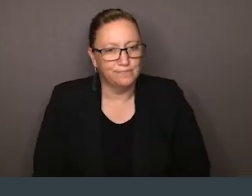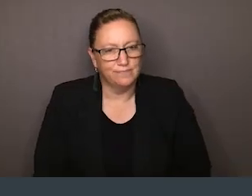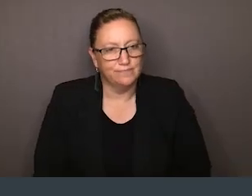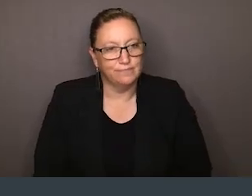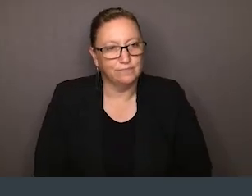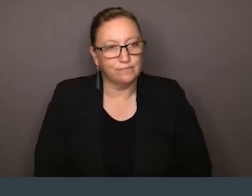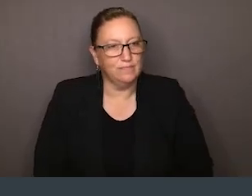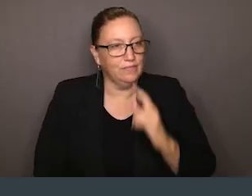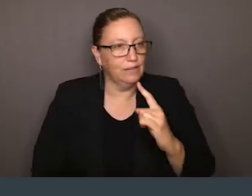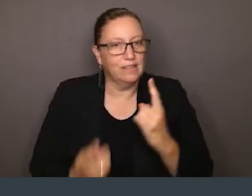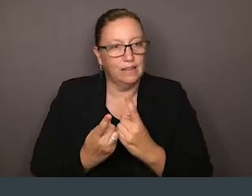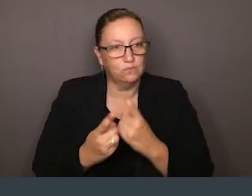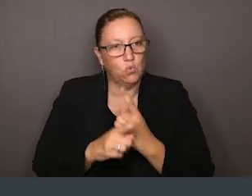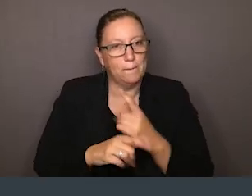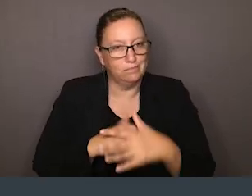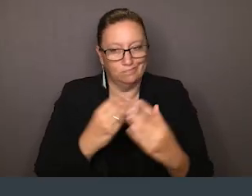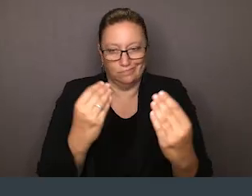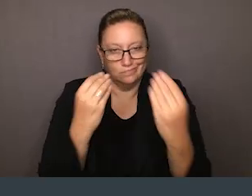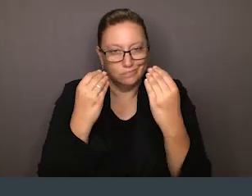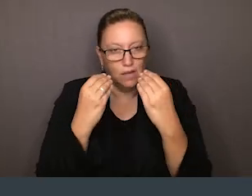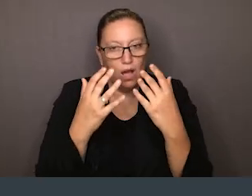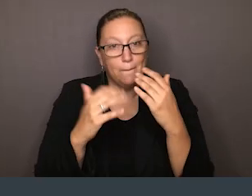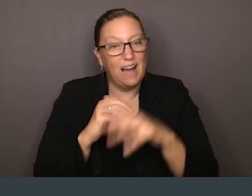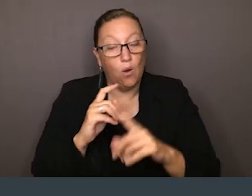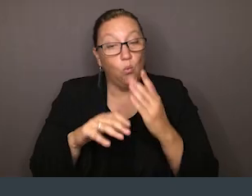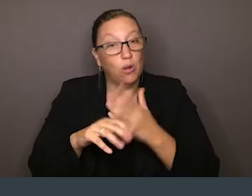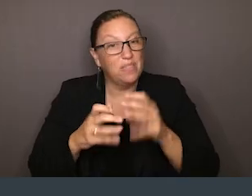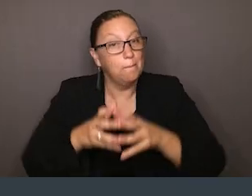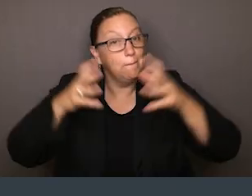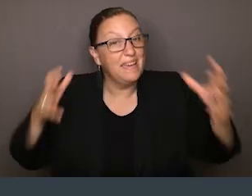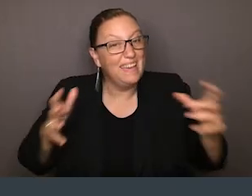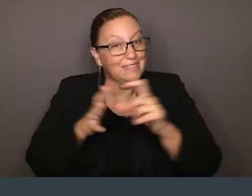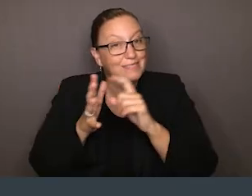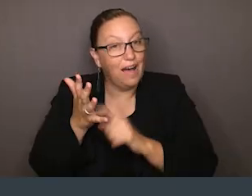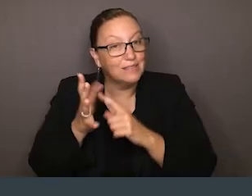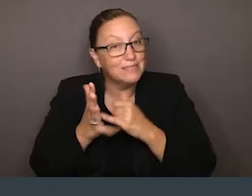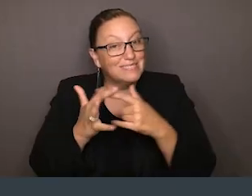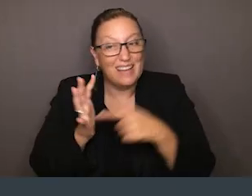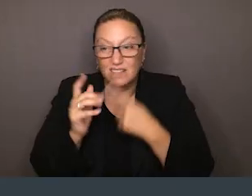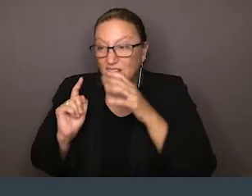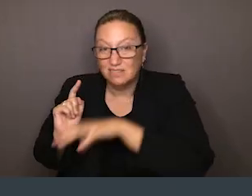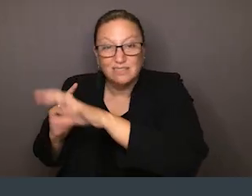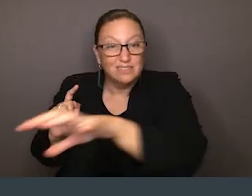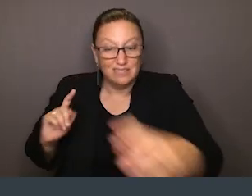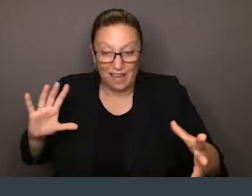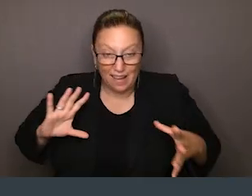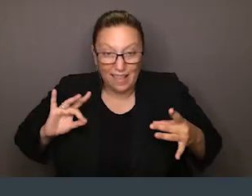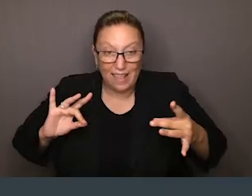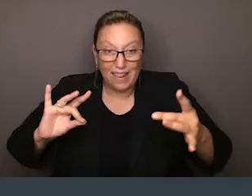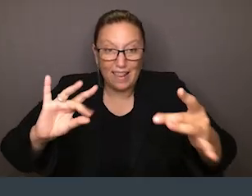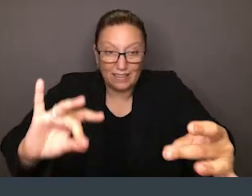One of the things working with big data sets has taught us is that data systems are really important. And so we're